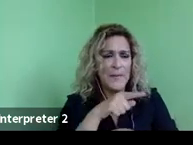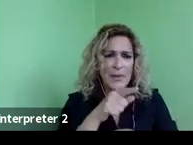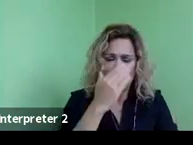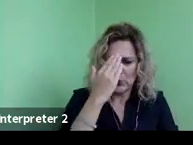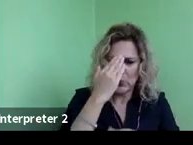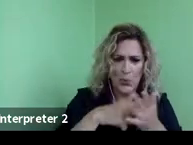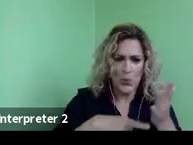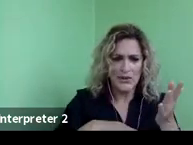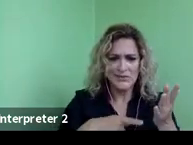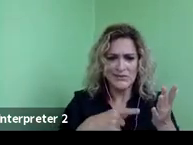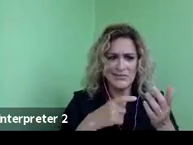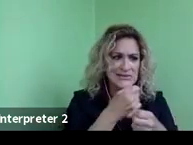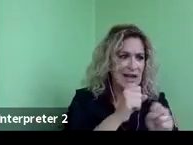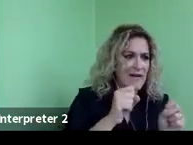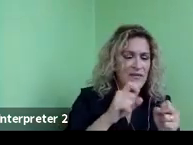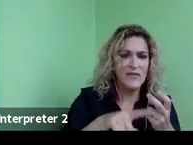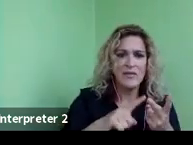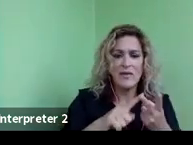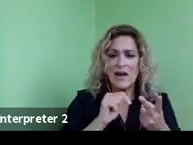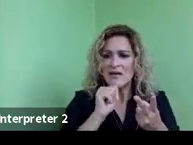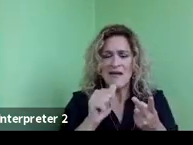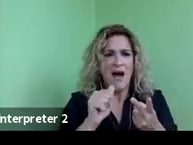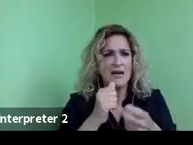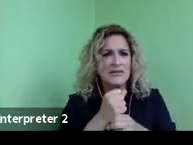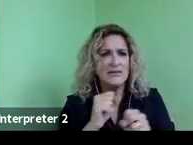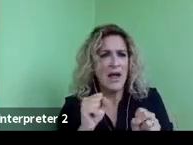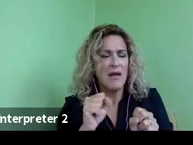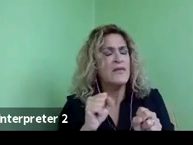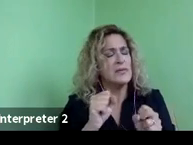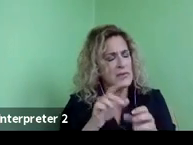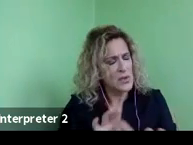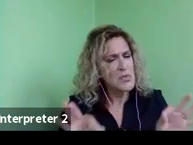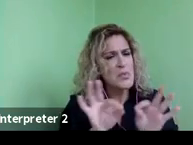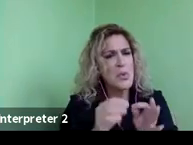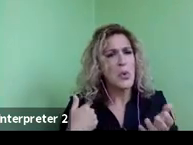So it's important that we believe them, that we follow their lead.